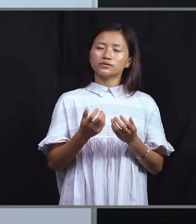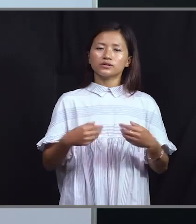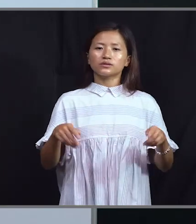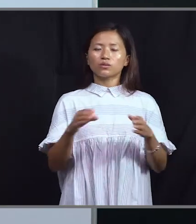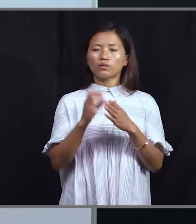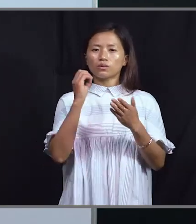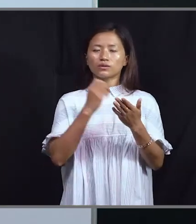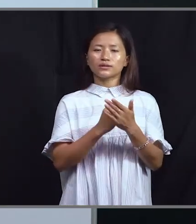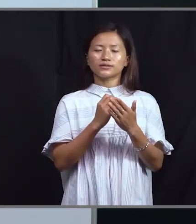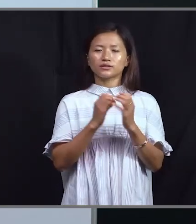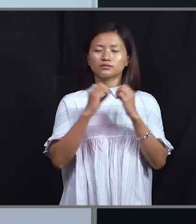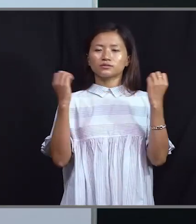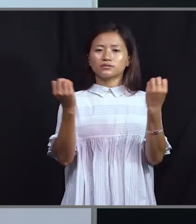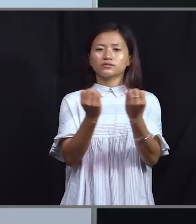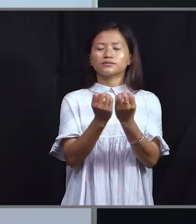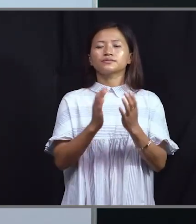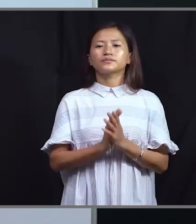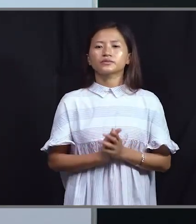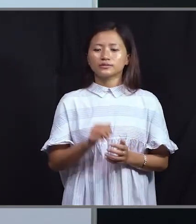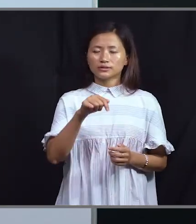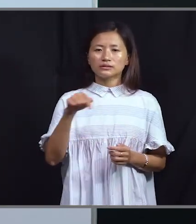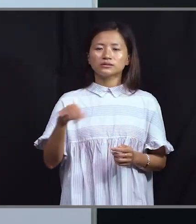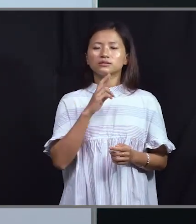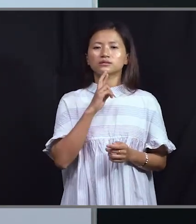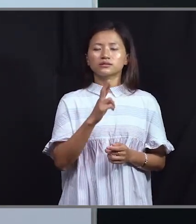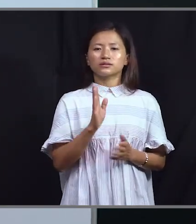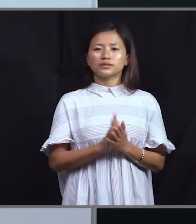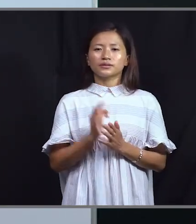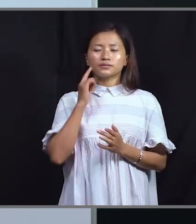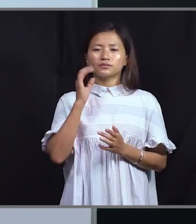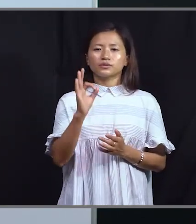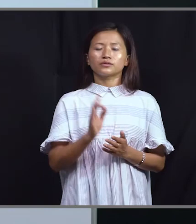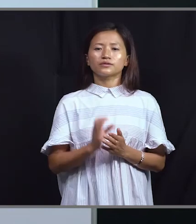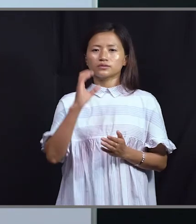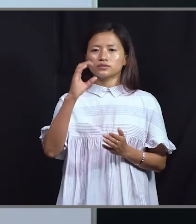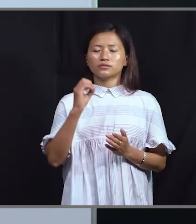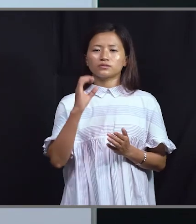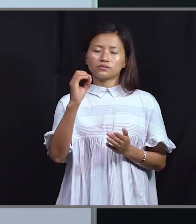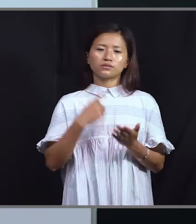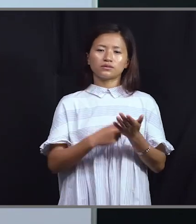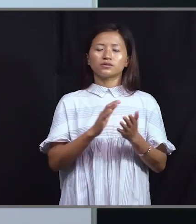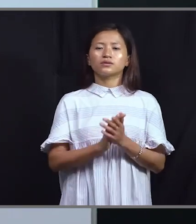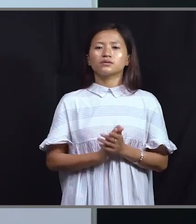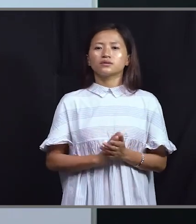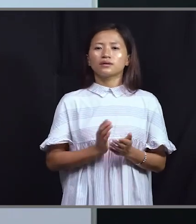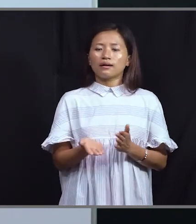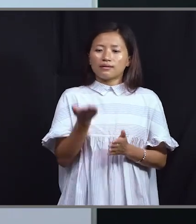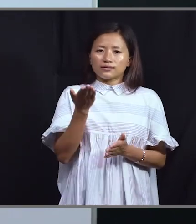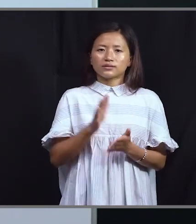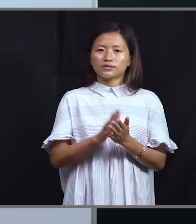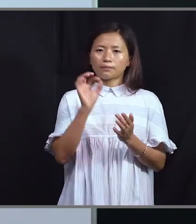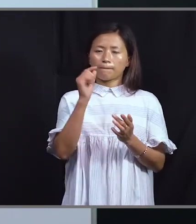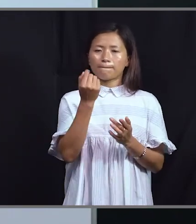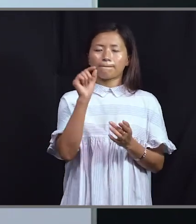organizational objectives. So these are the importance of coordination. Let me just highlight the points